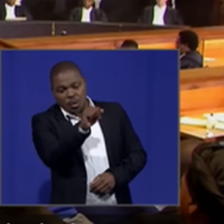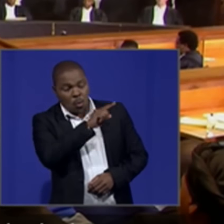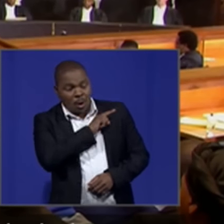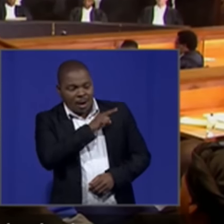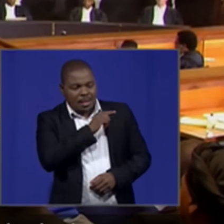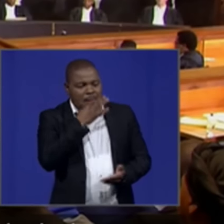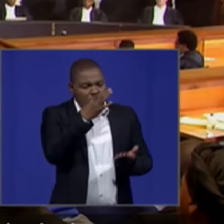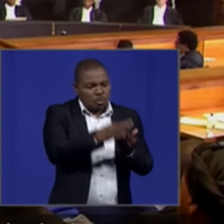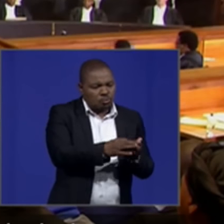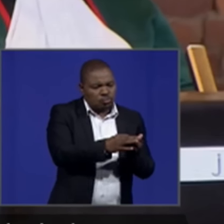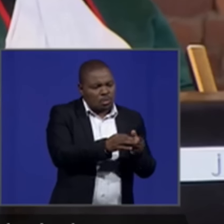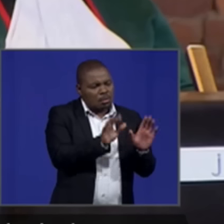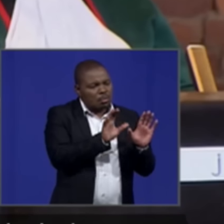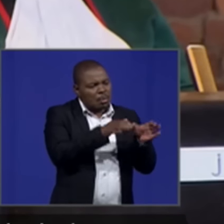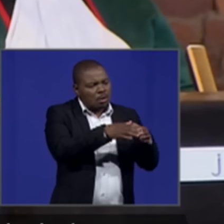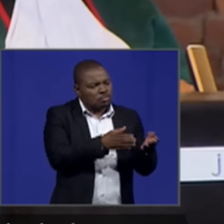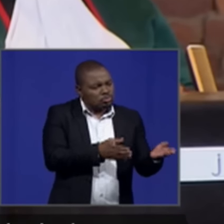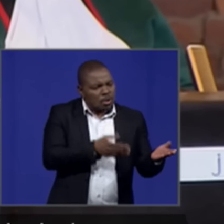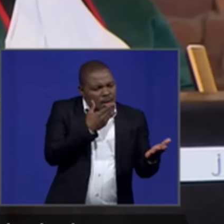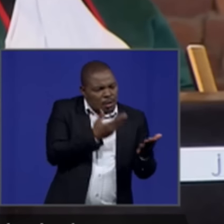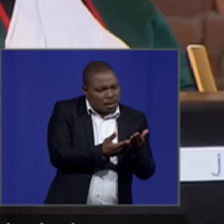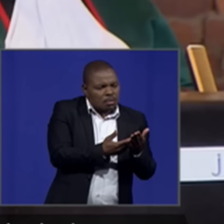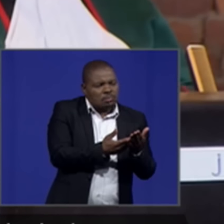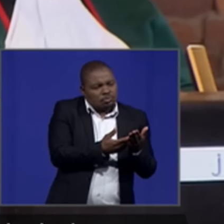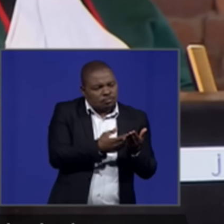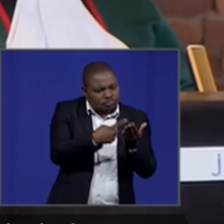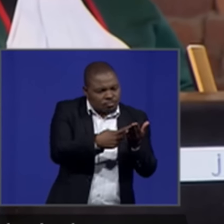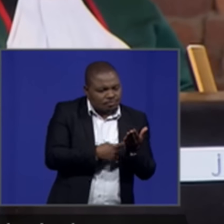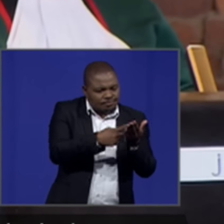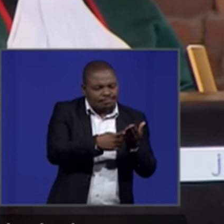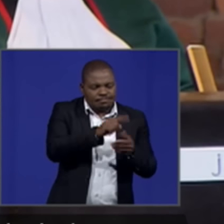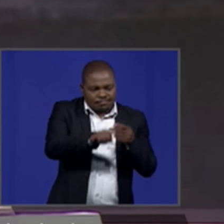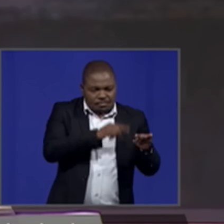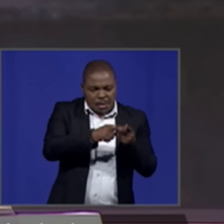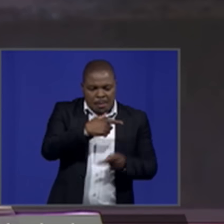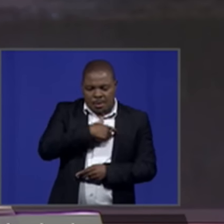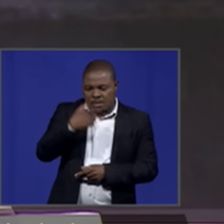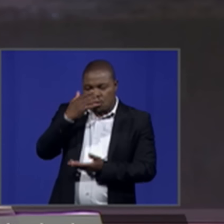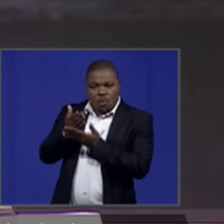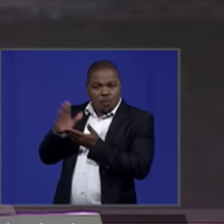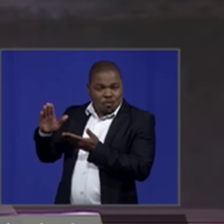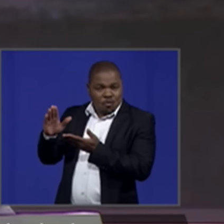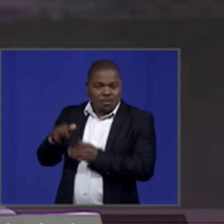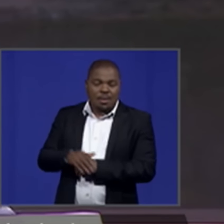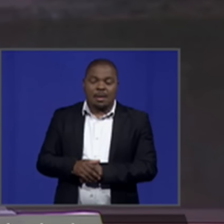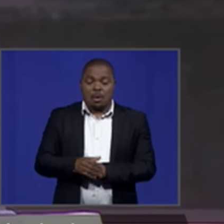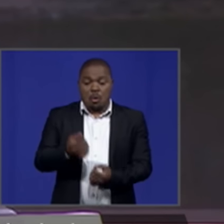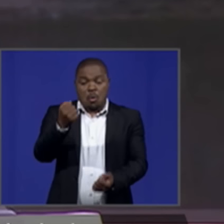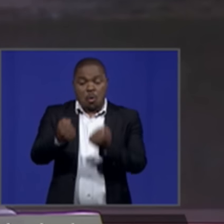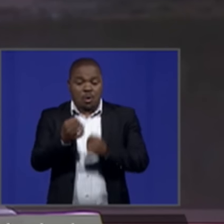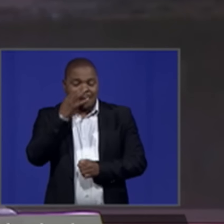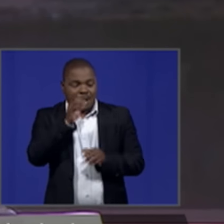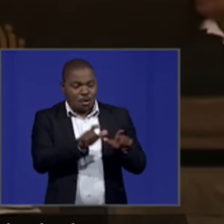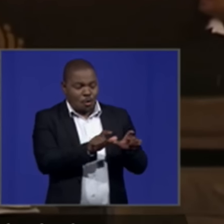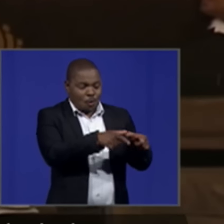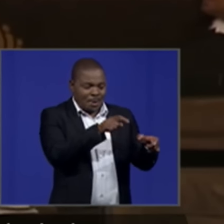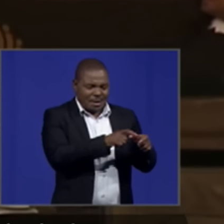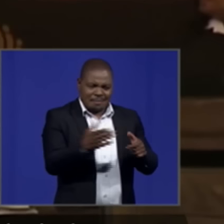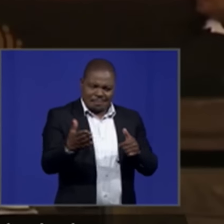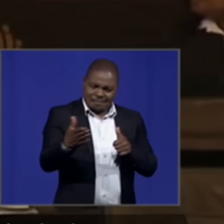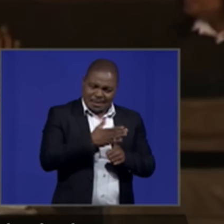go tlhatlhoba go tlosa moporesidente Cyril Ramaphosa mo setilong. Kgotlatshekelo e gatelela gore komiti e tshwanetse pele